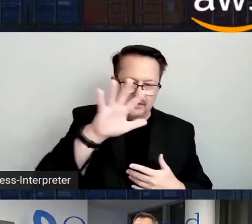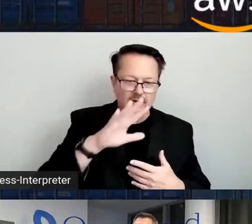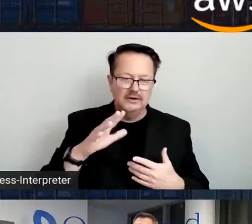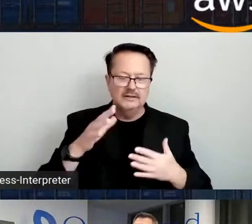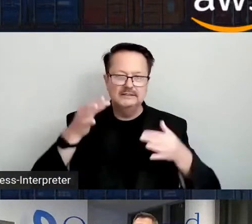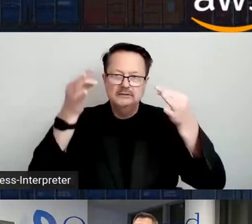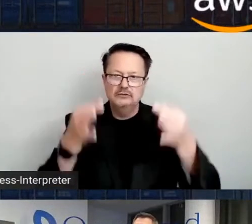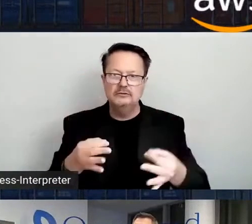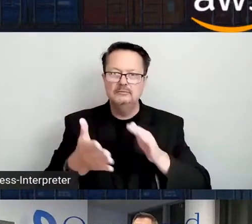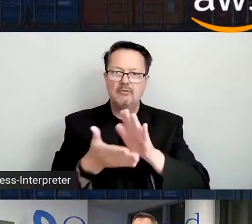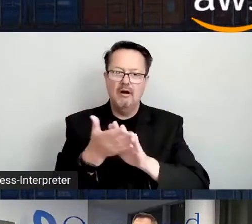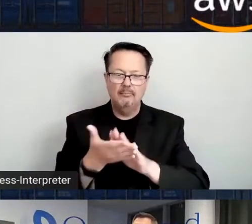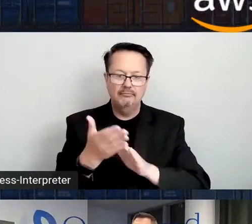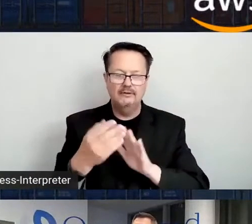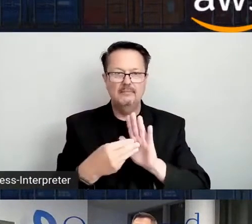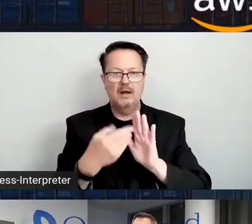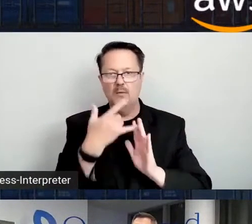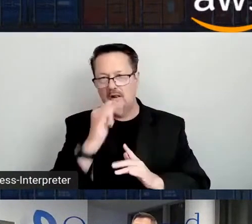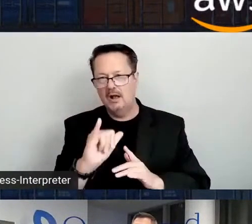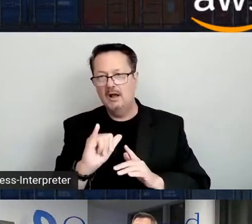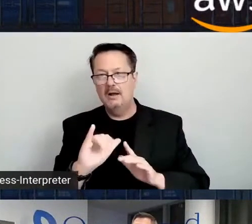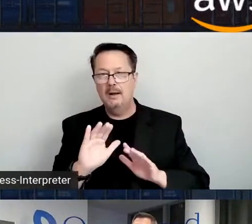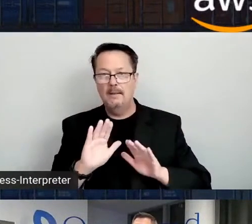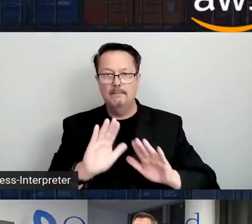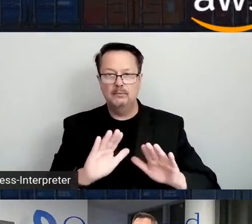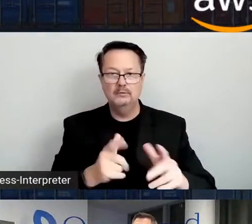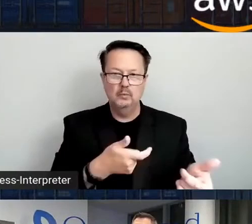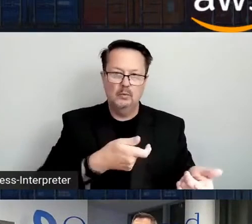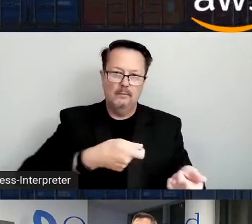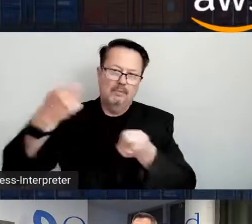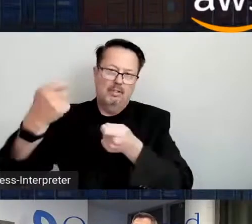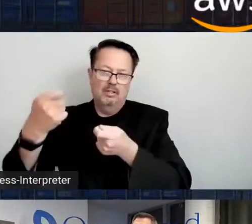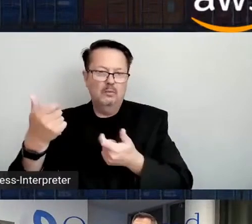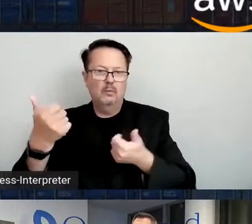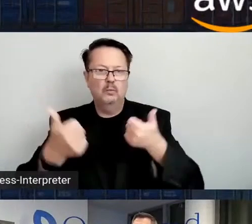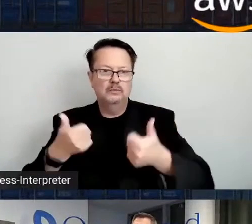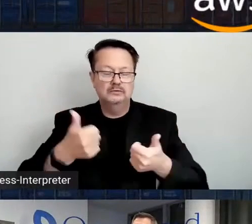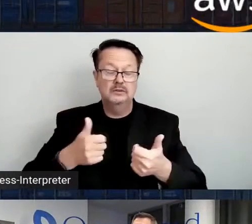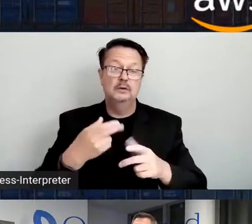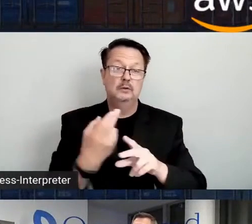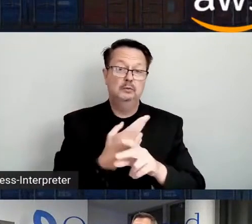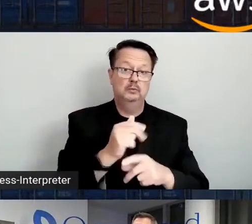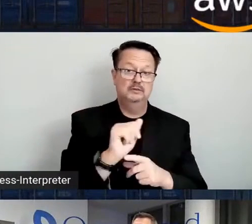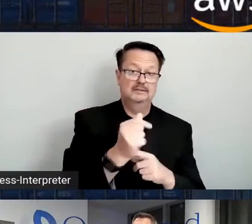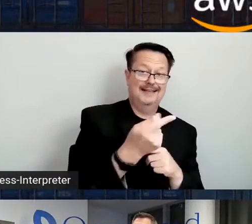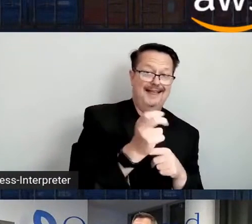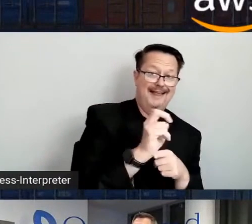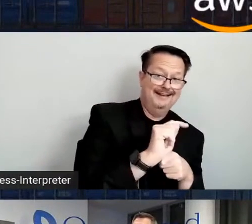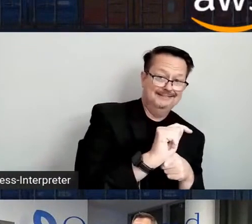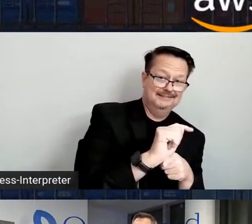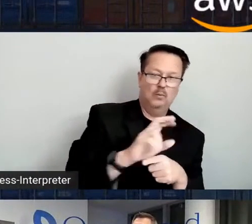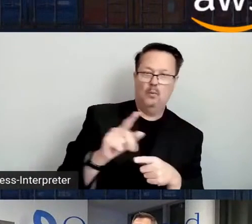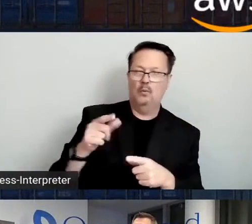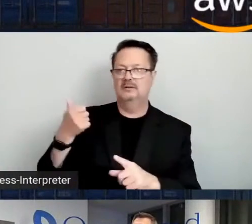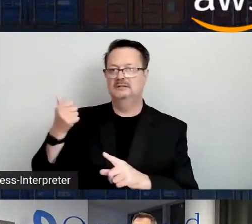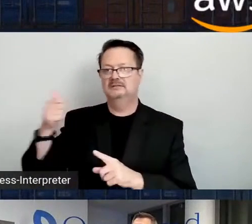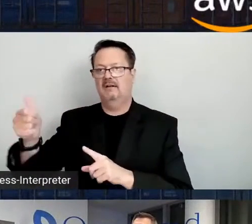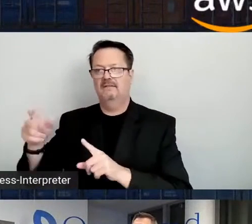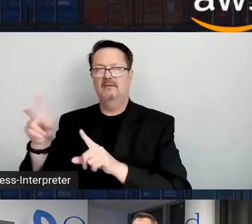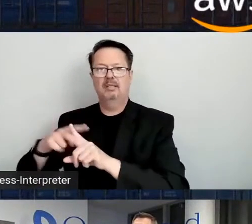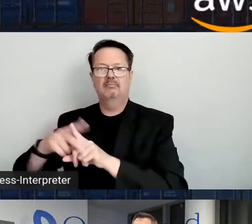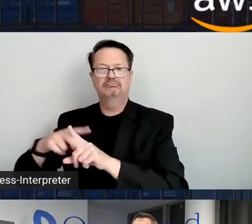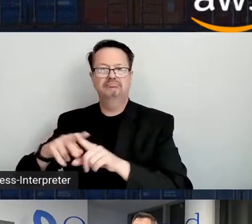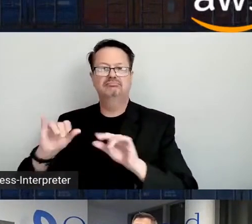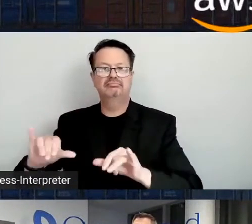your operating model will be, whether it be a push or a pull model, whether you're using an agent or just applying things in the way that you're probably applying